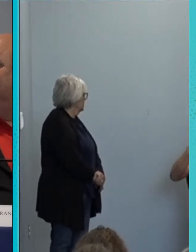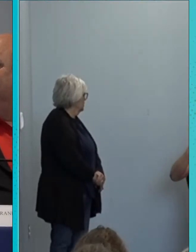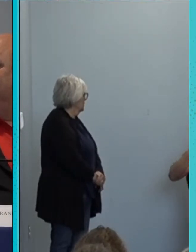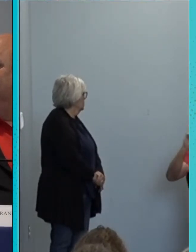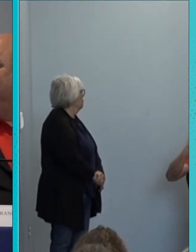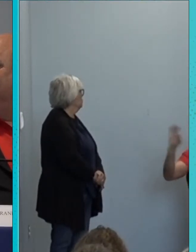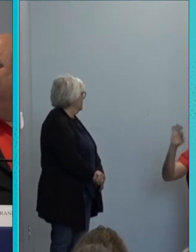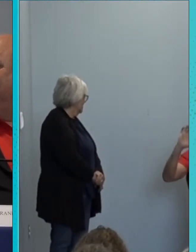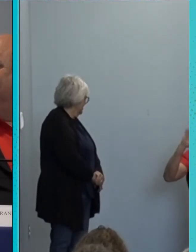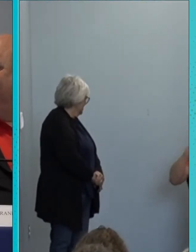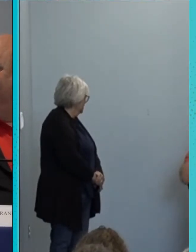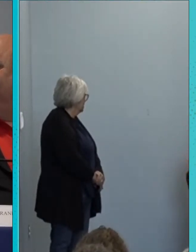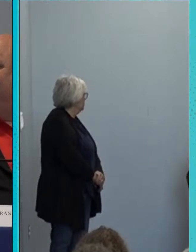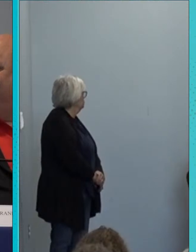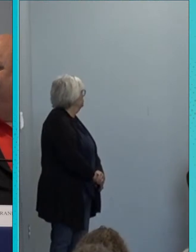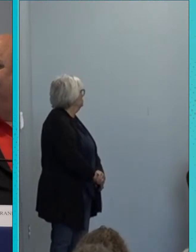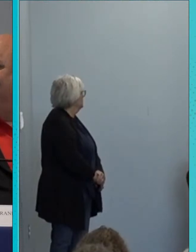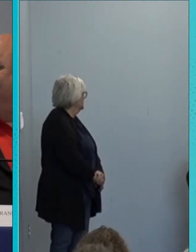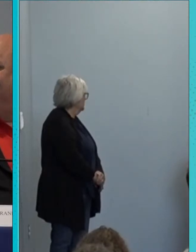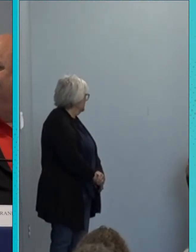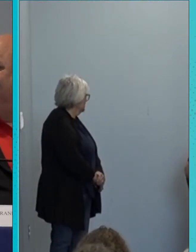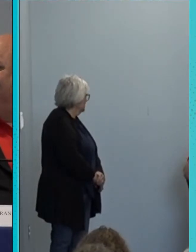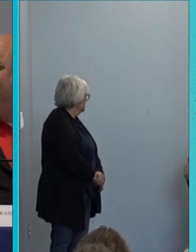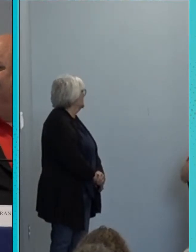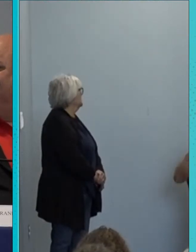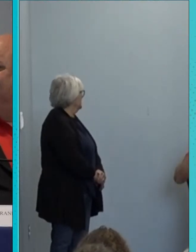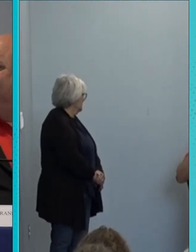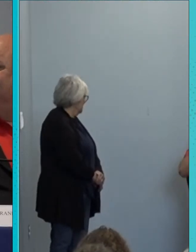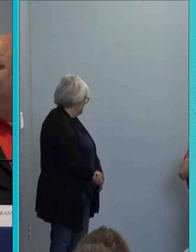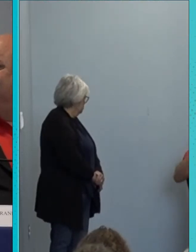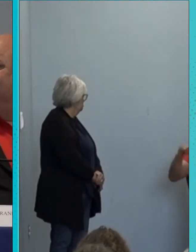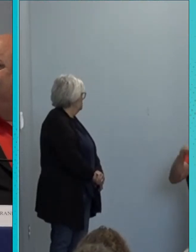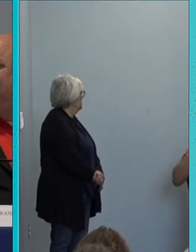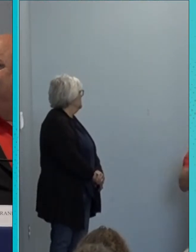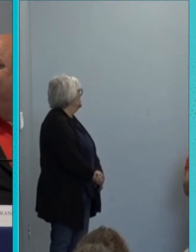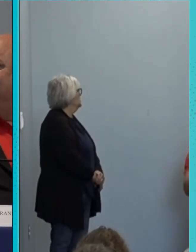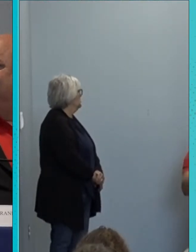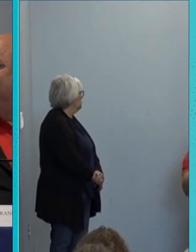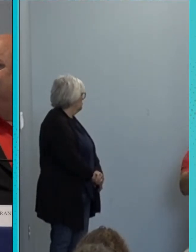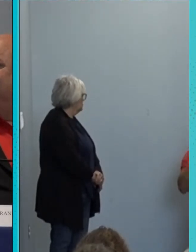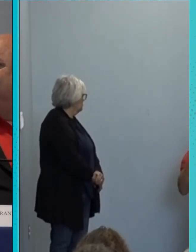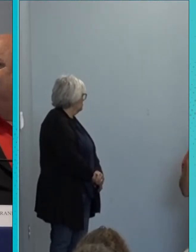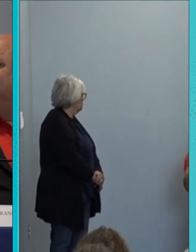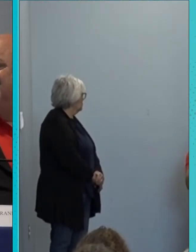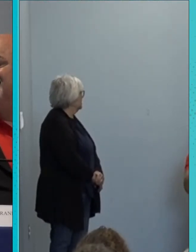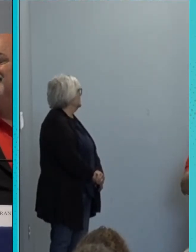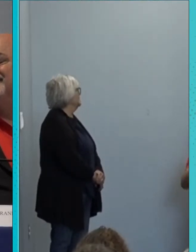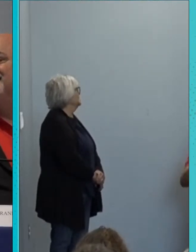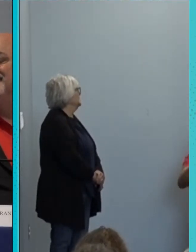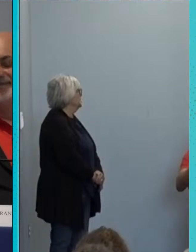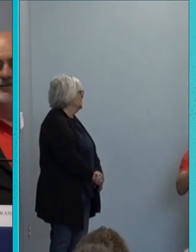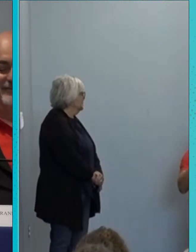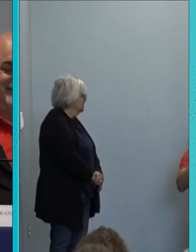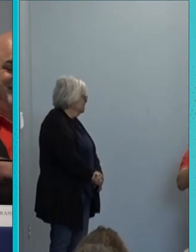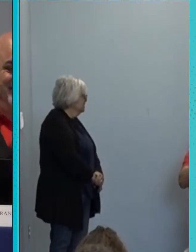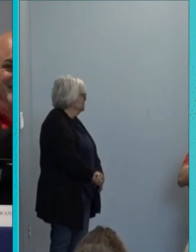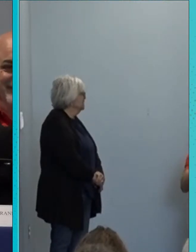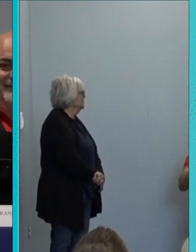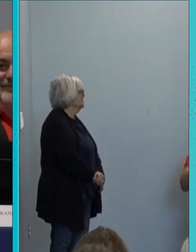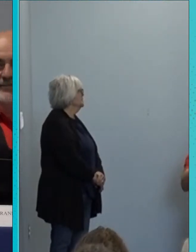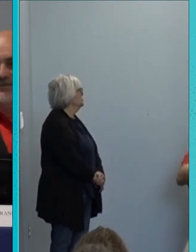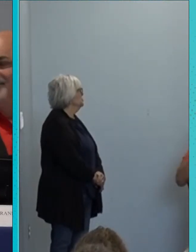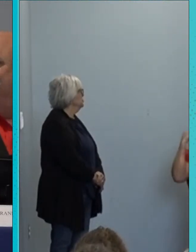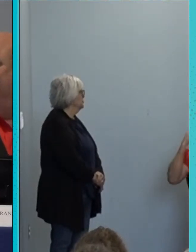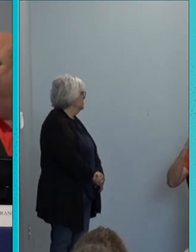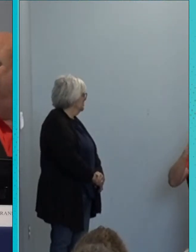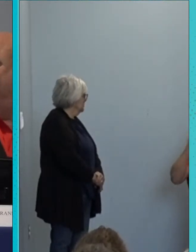we had to have this discussion with the ref about what to do. And then, hey, you guys can't do that. You got to